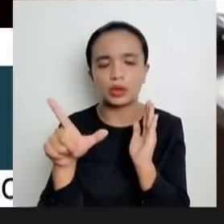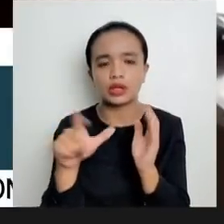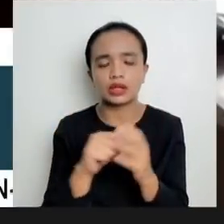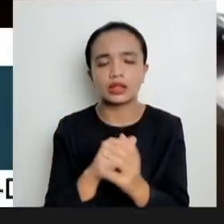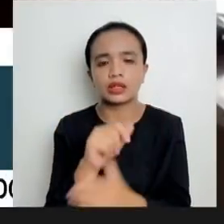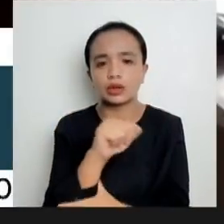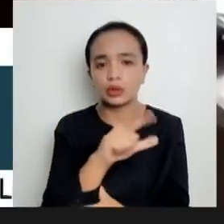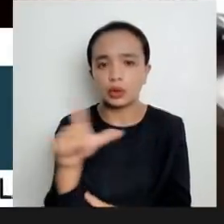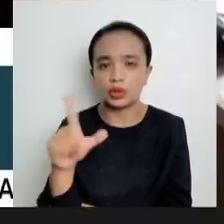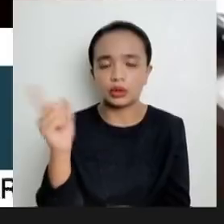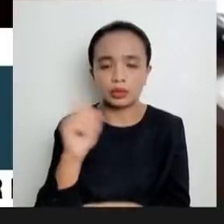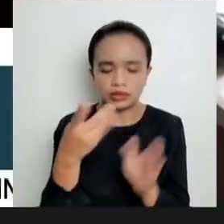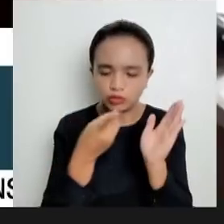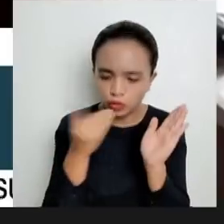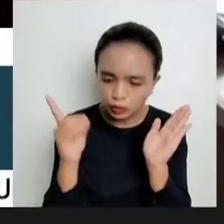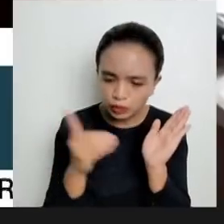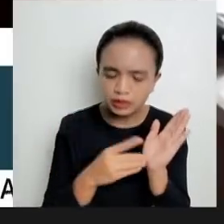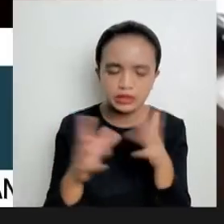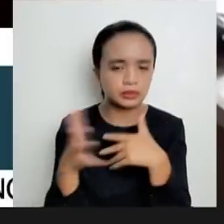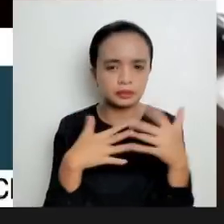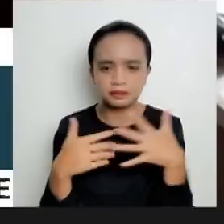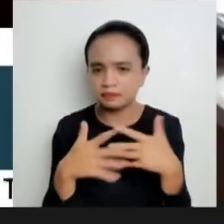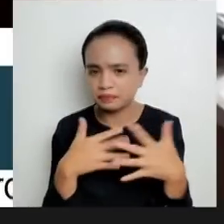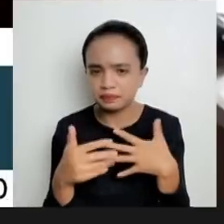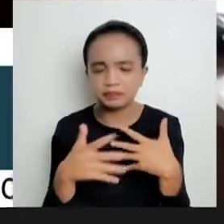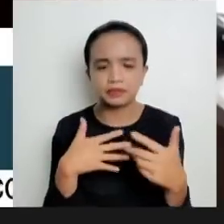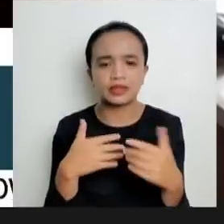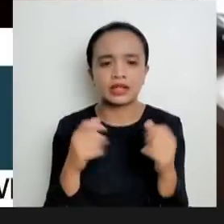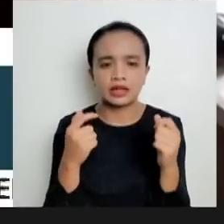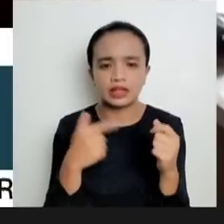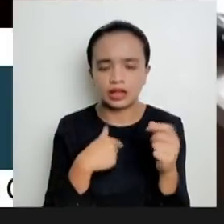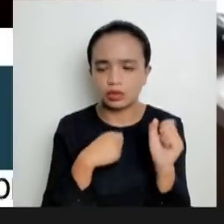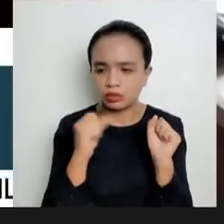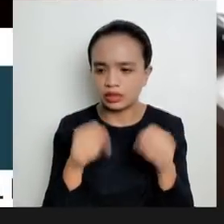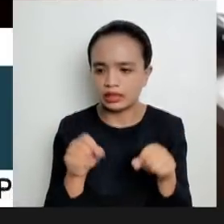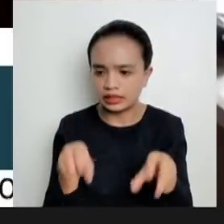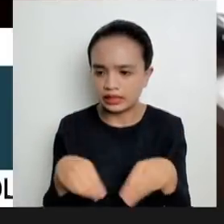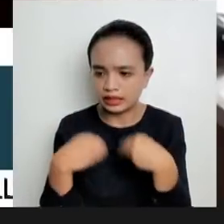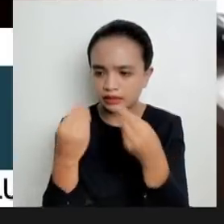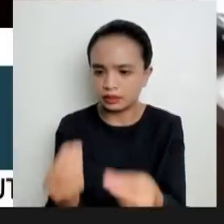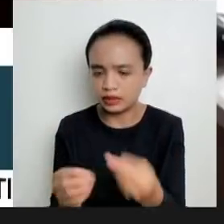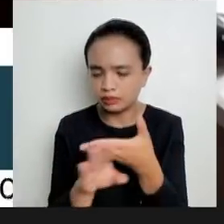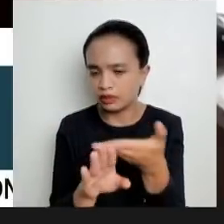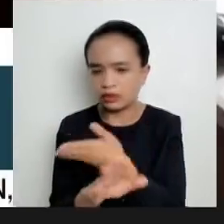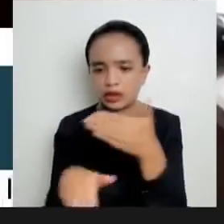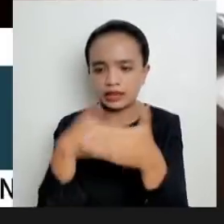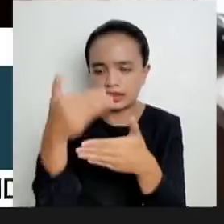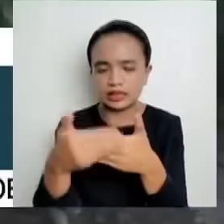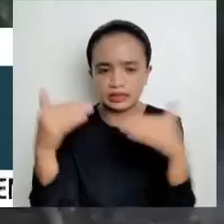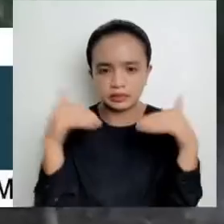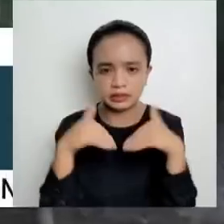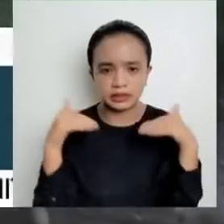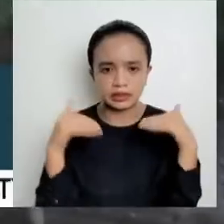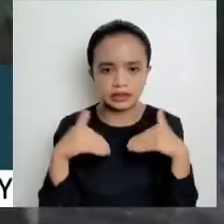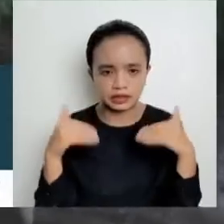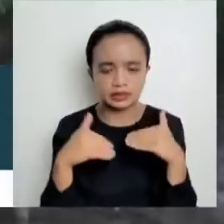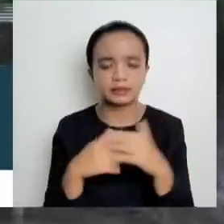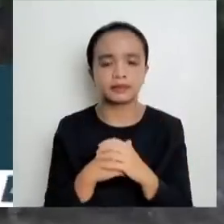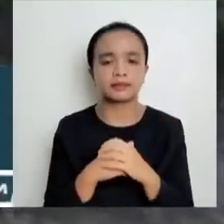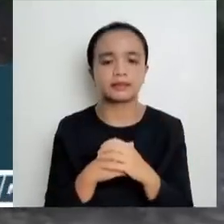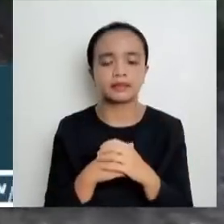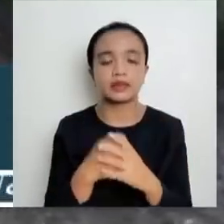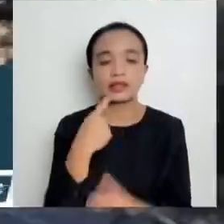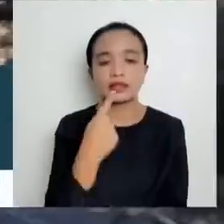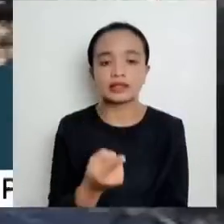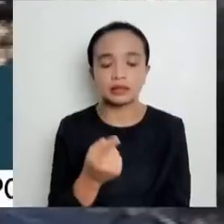at documents kung ano man po may bibigay ko po rito. Before the next hearing po, isasubmit ko po. RDC